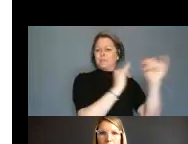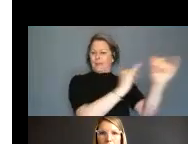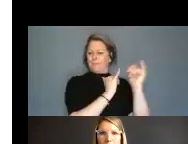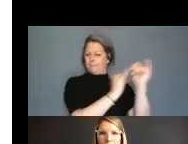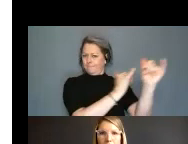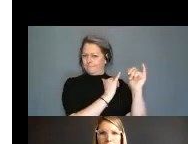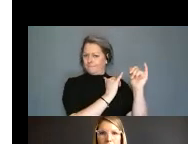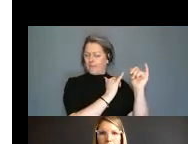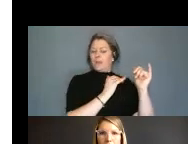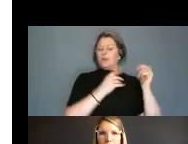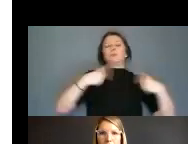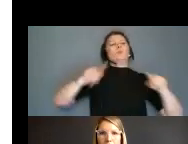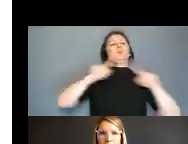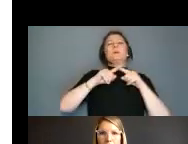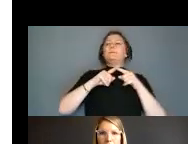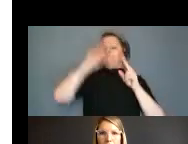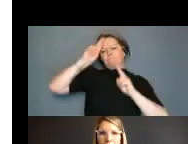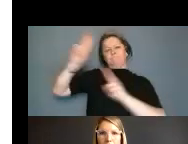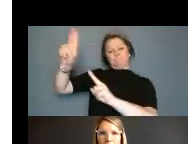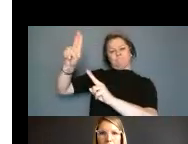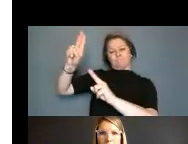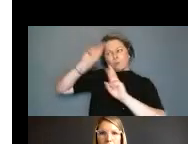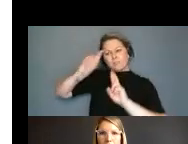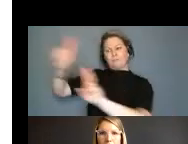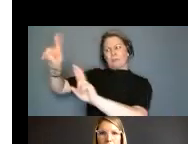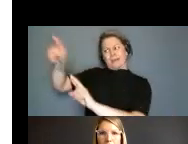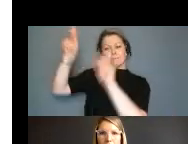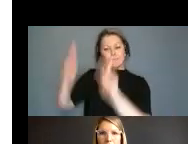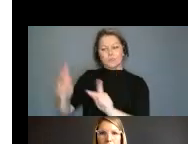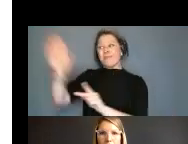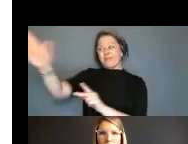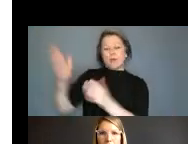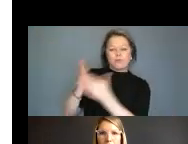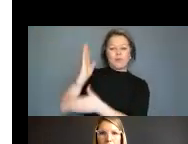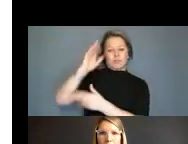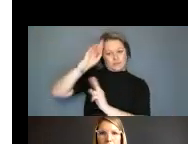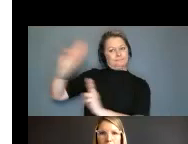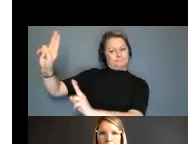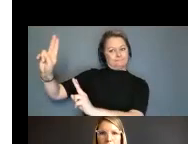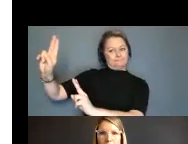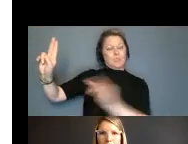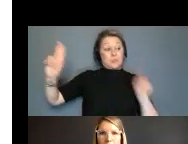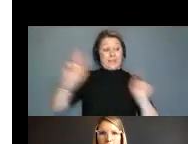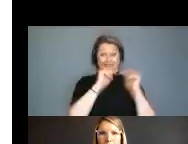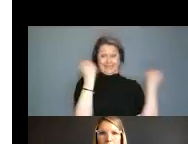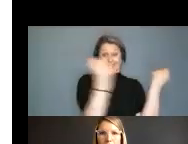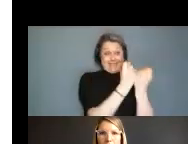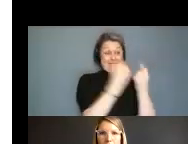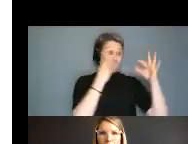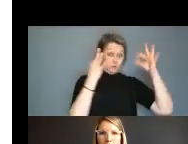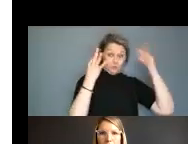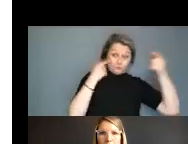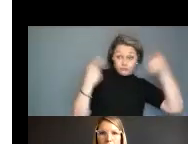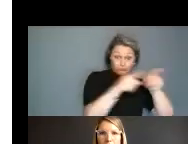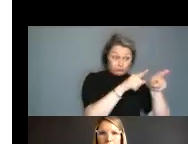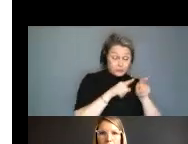of the person and upholds their rights a little bit more, because there needs to be that team consensus. And each profession kind of comes